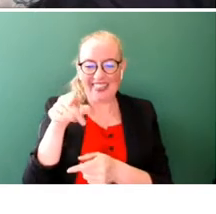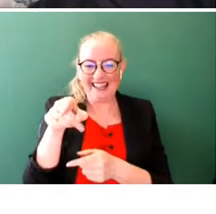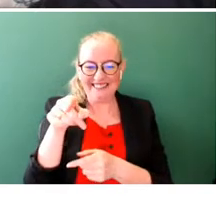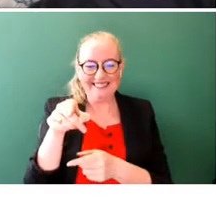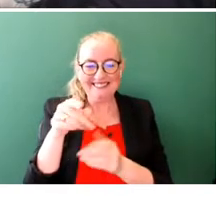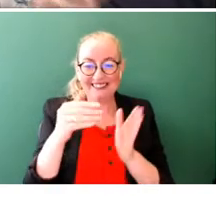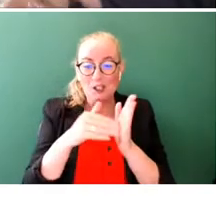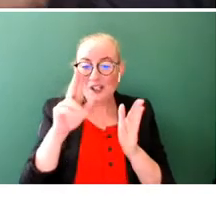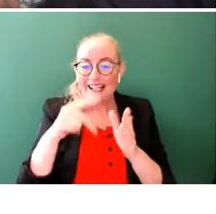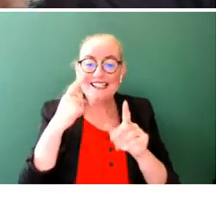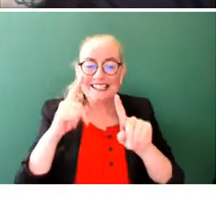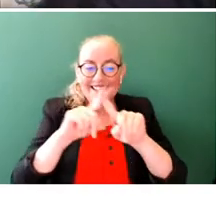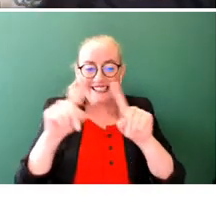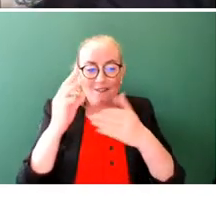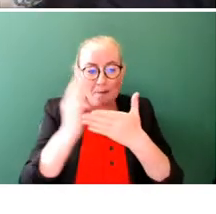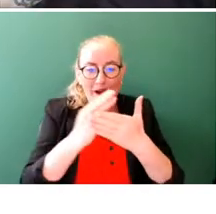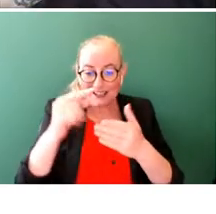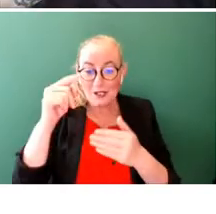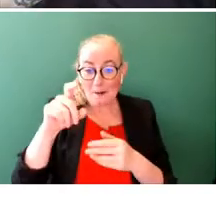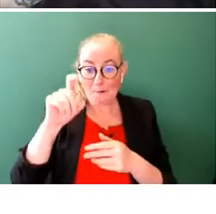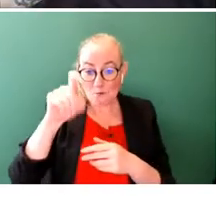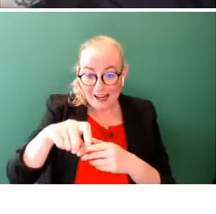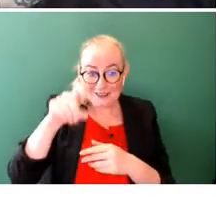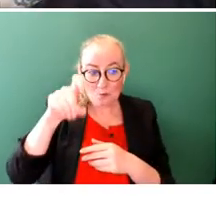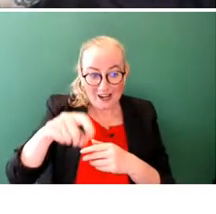all the features here. So keep pressing.